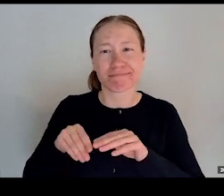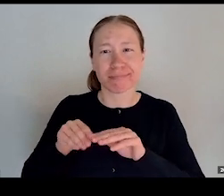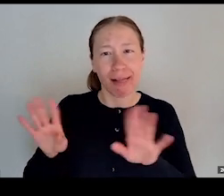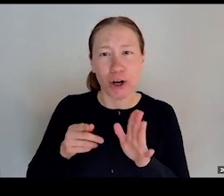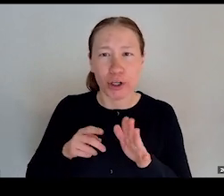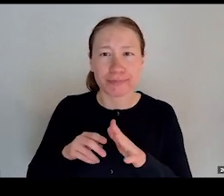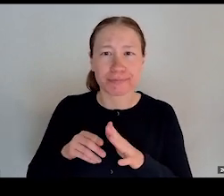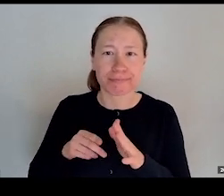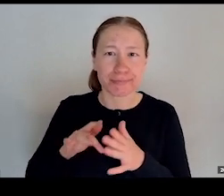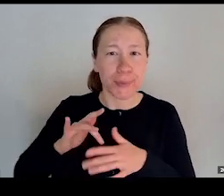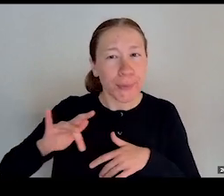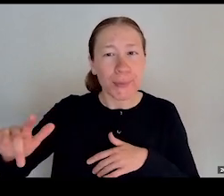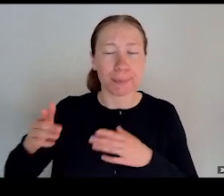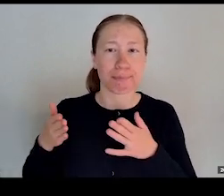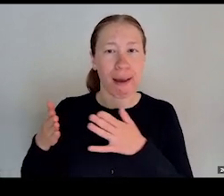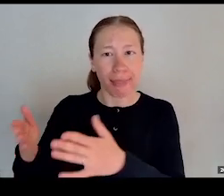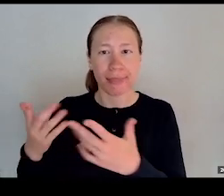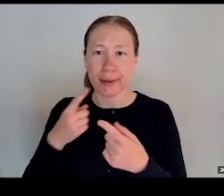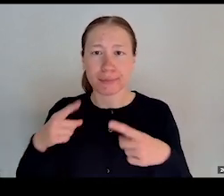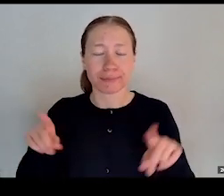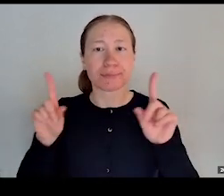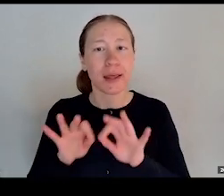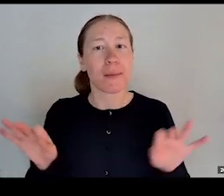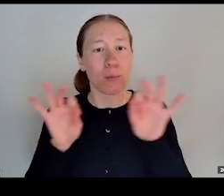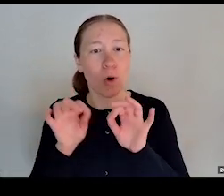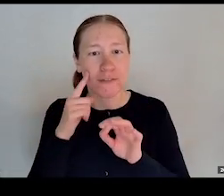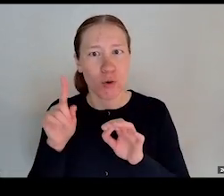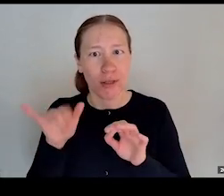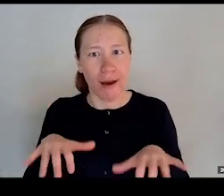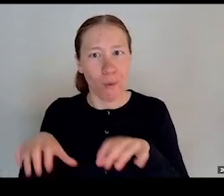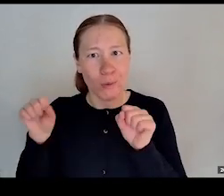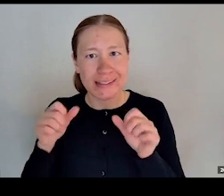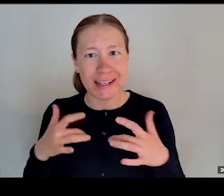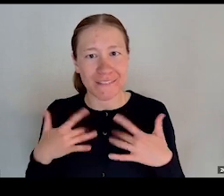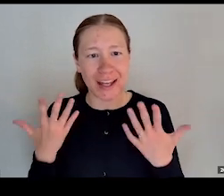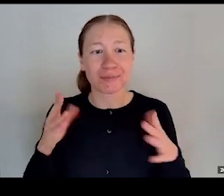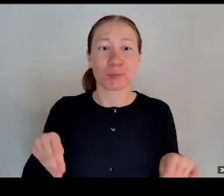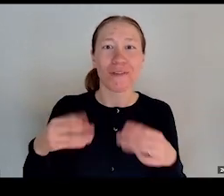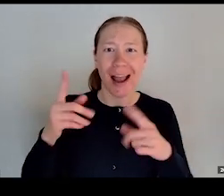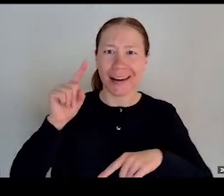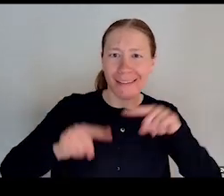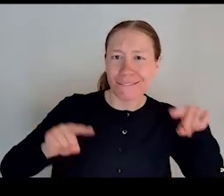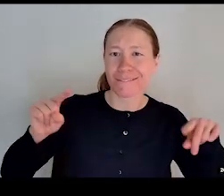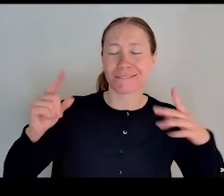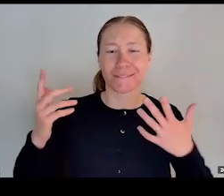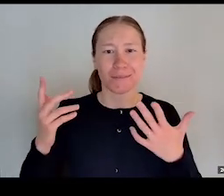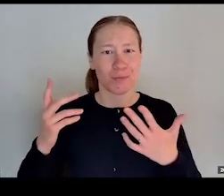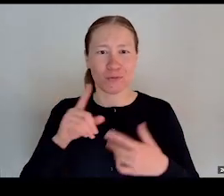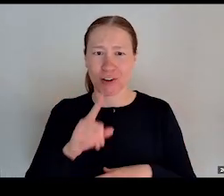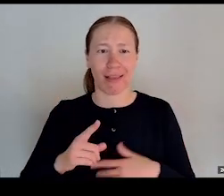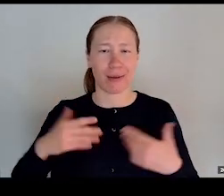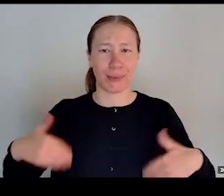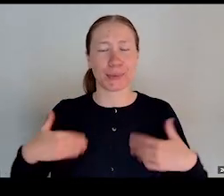when we're hosting a meeting or event. Providing variability, just like with our sensory informed spaces, is a